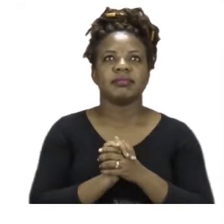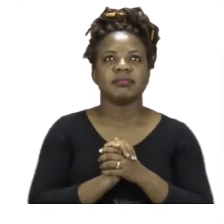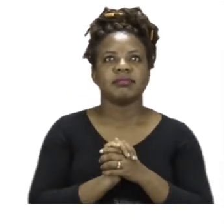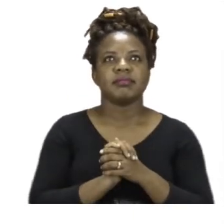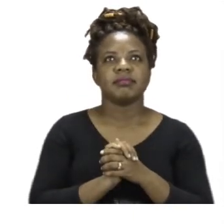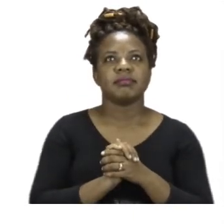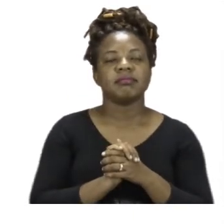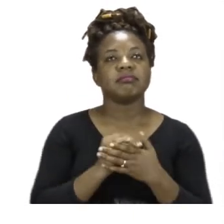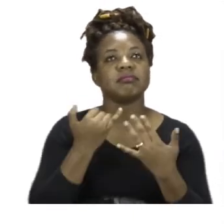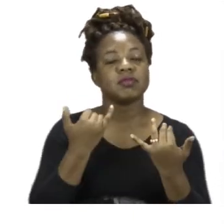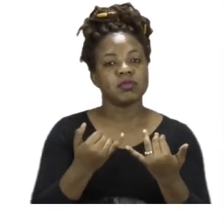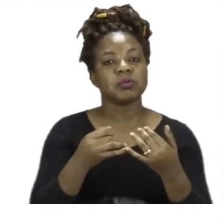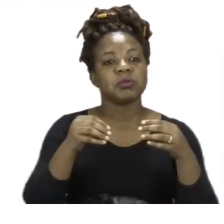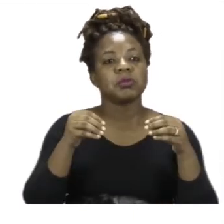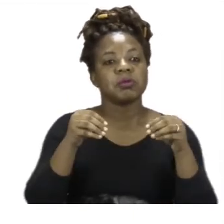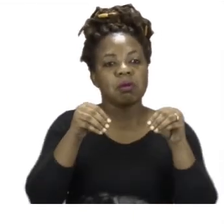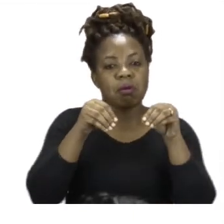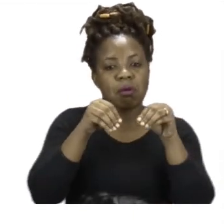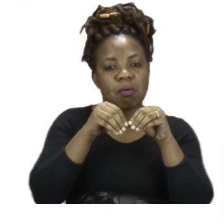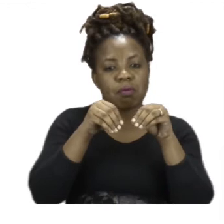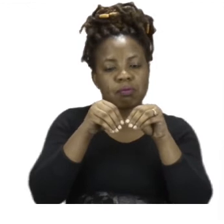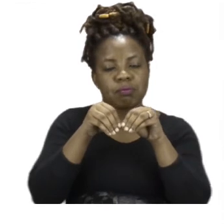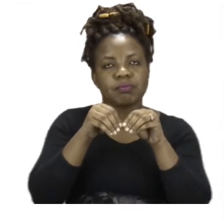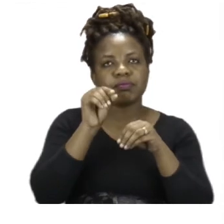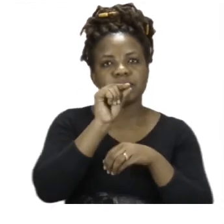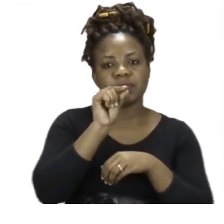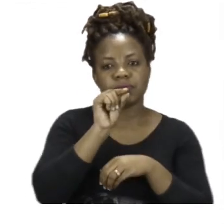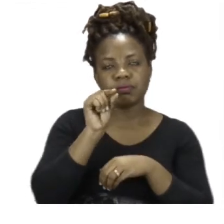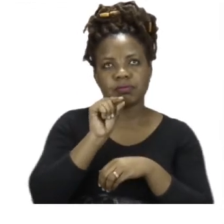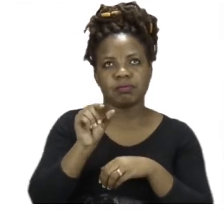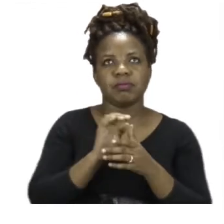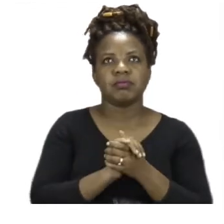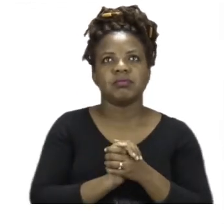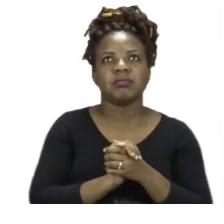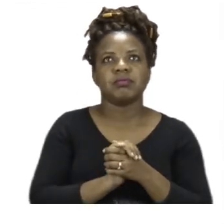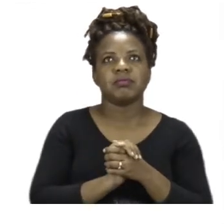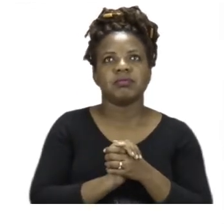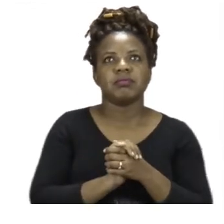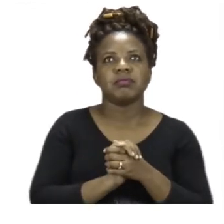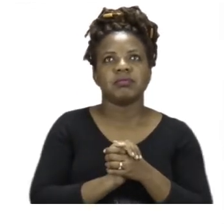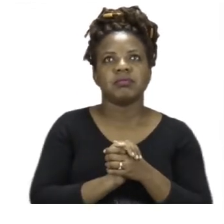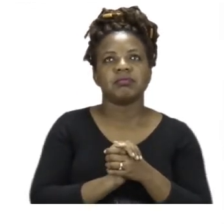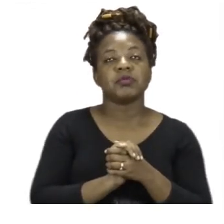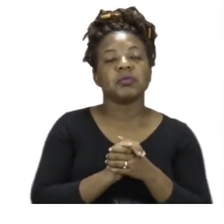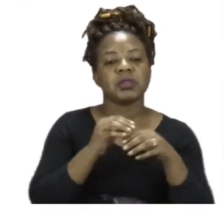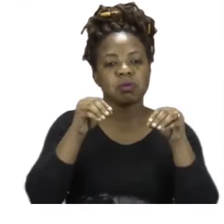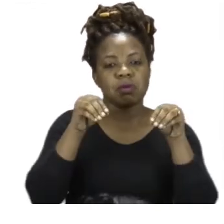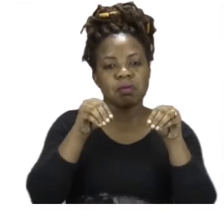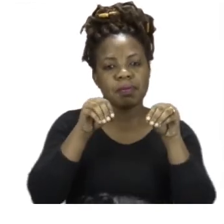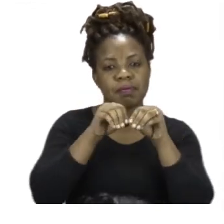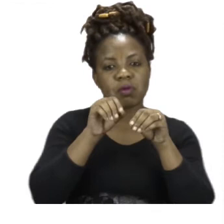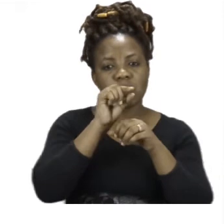some word building. Now we're going to be constructing two-letter and three-letter